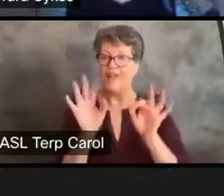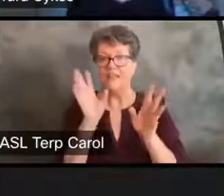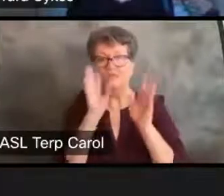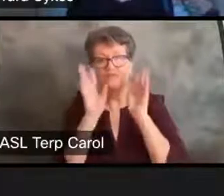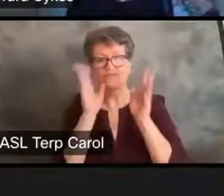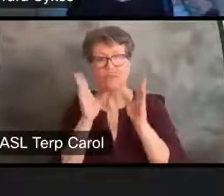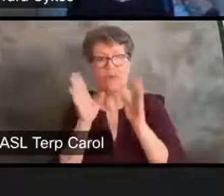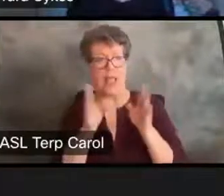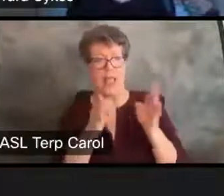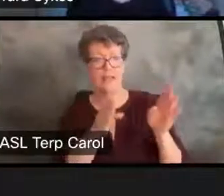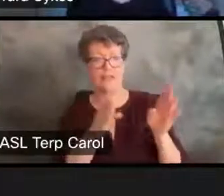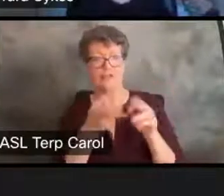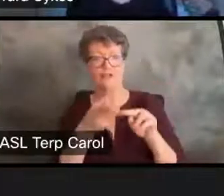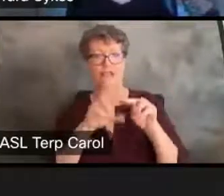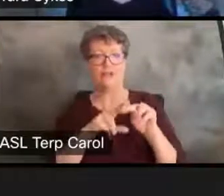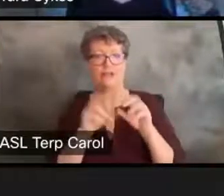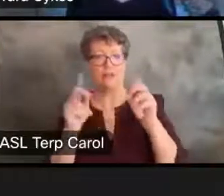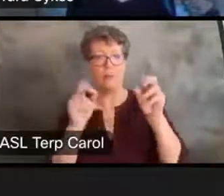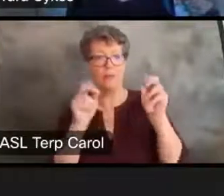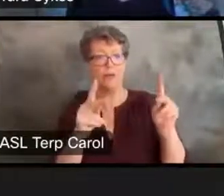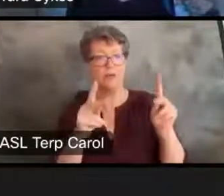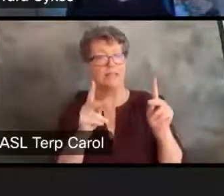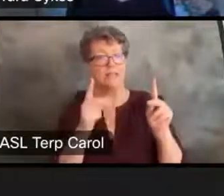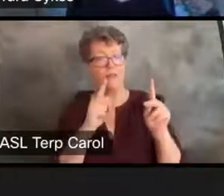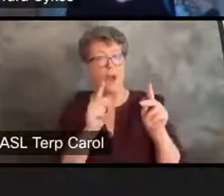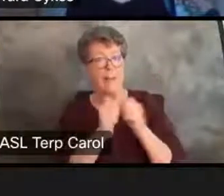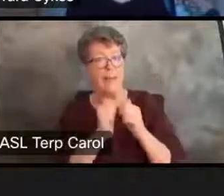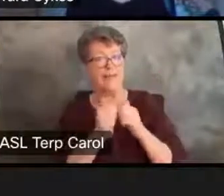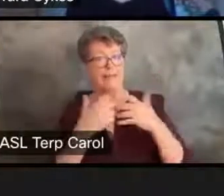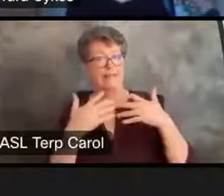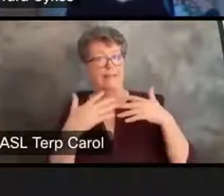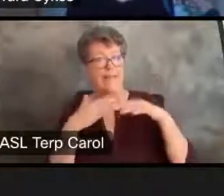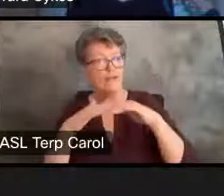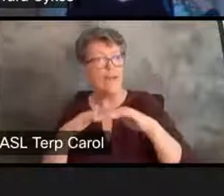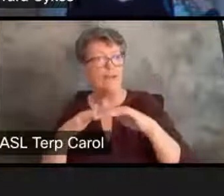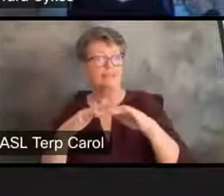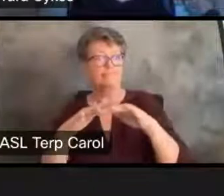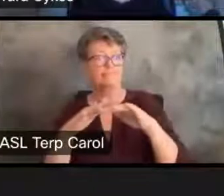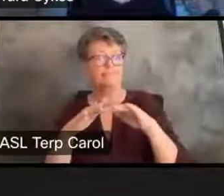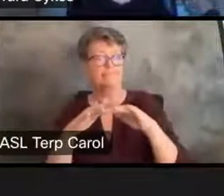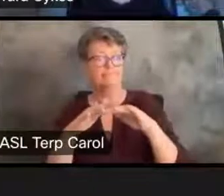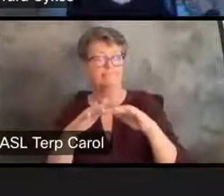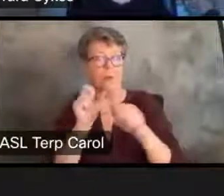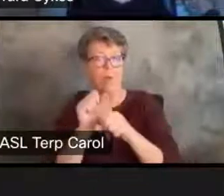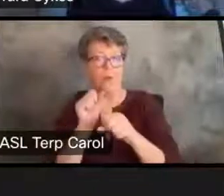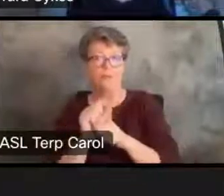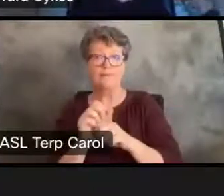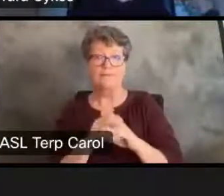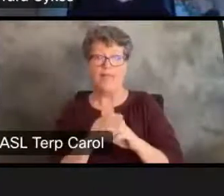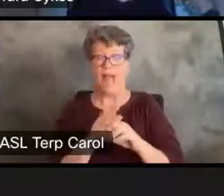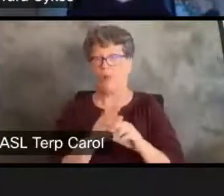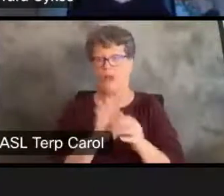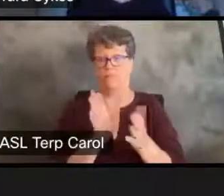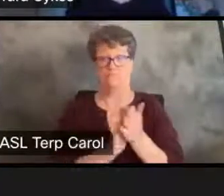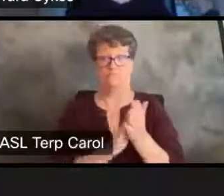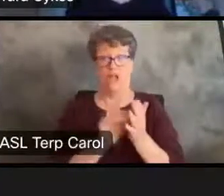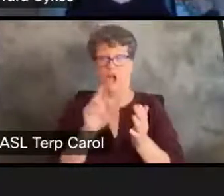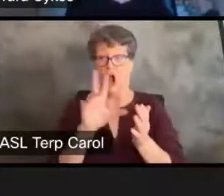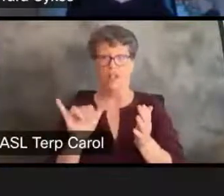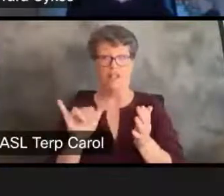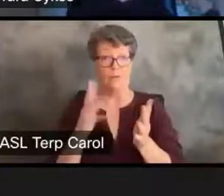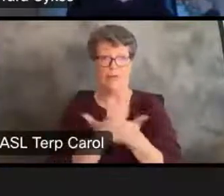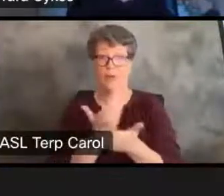to appreciate, because I saw Alice Tapley's in there. I saw Cara Wattillo reached out to us. So we saw just a number